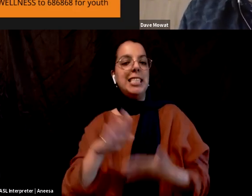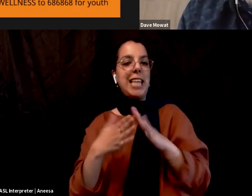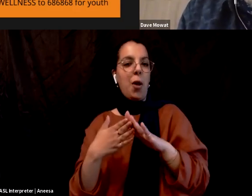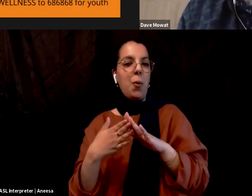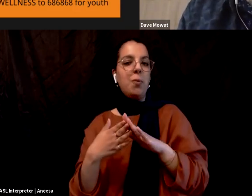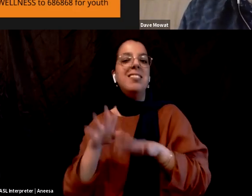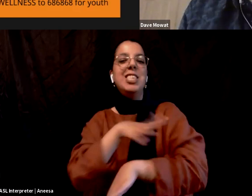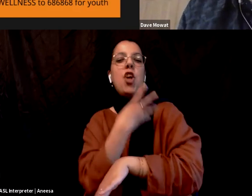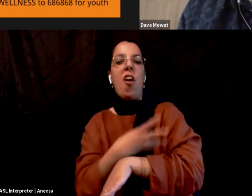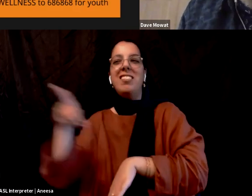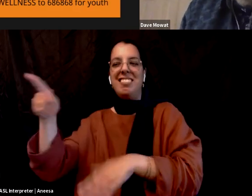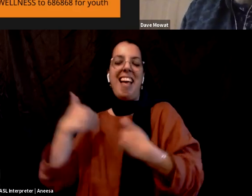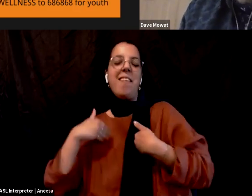Scotland.